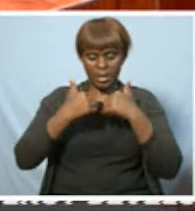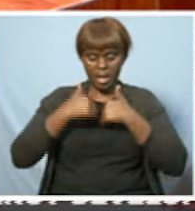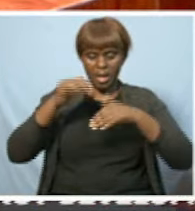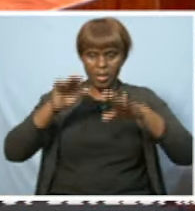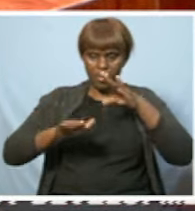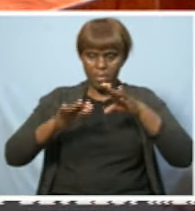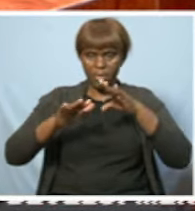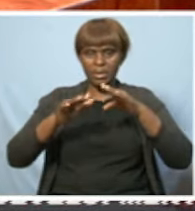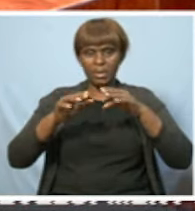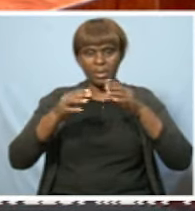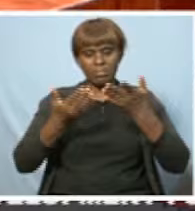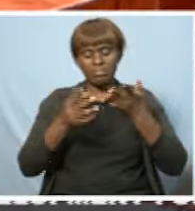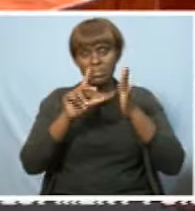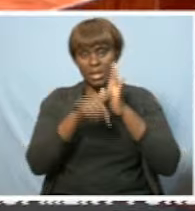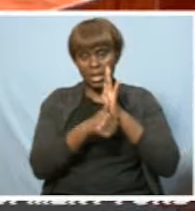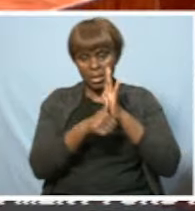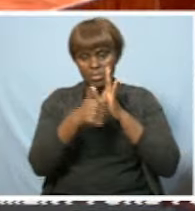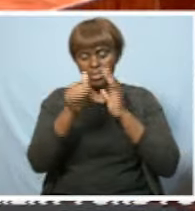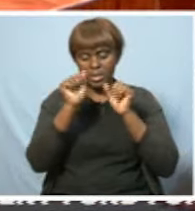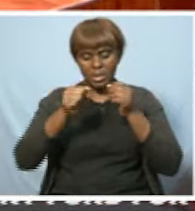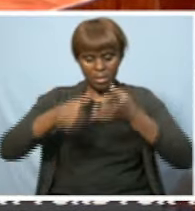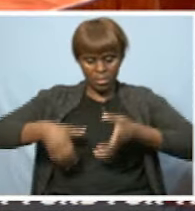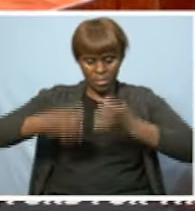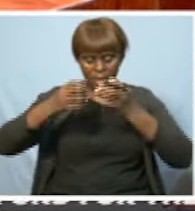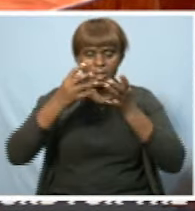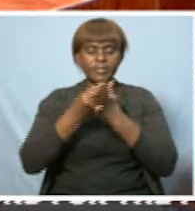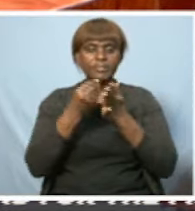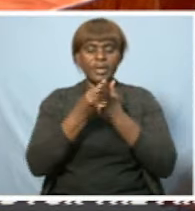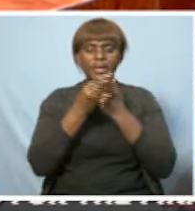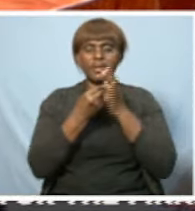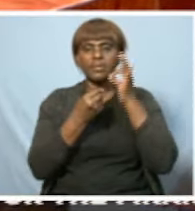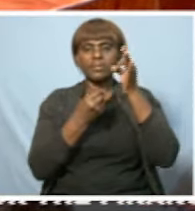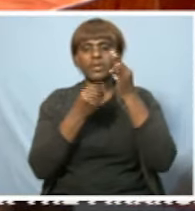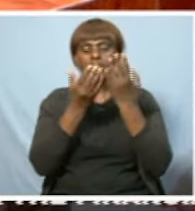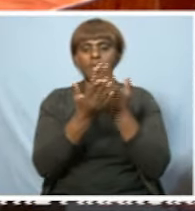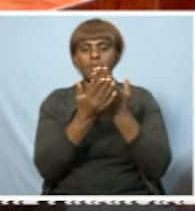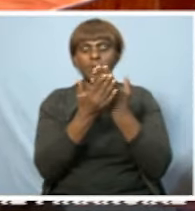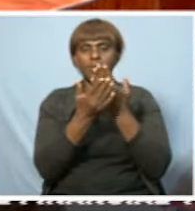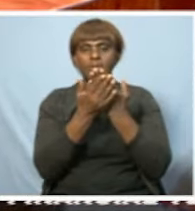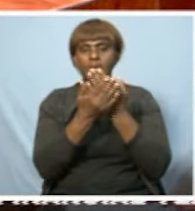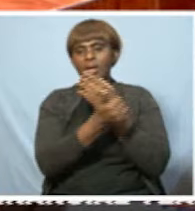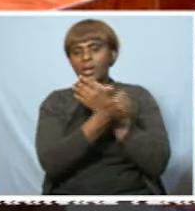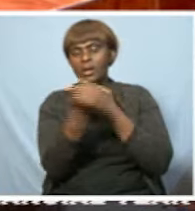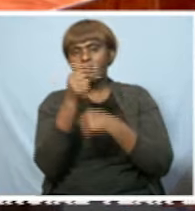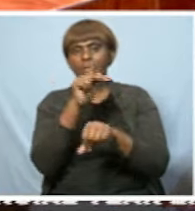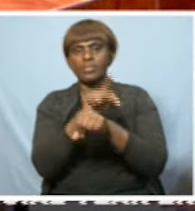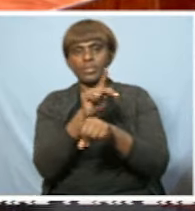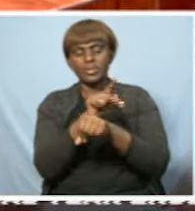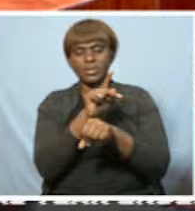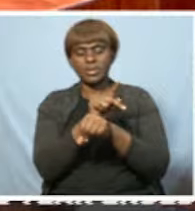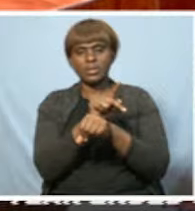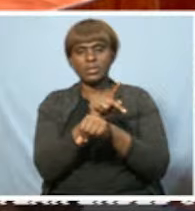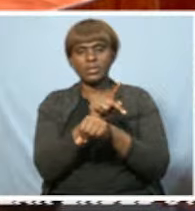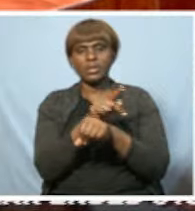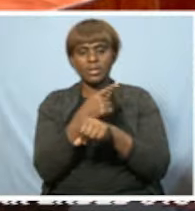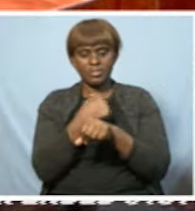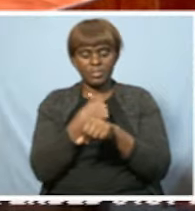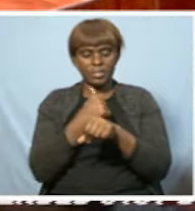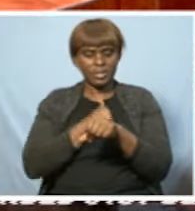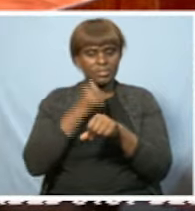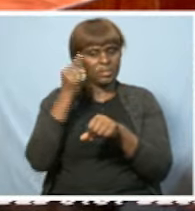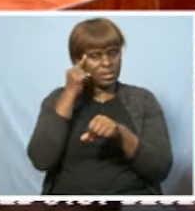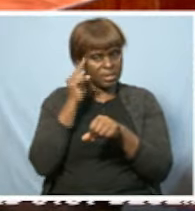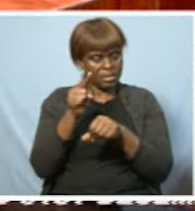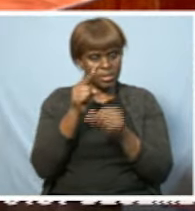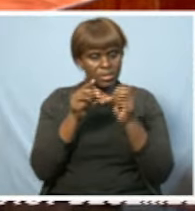then you carry the money forward by proposing another project. I think this is the way councils have